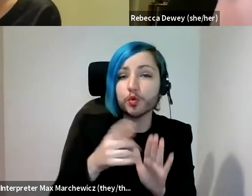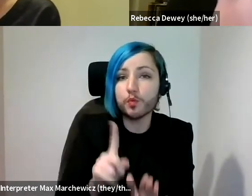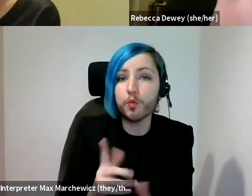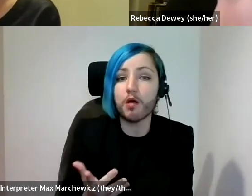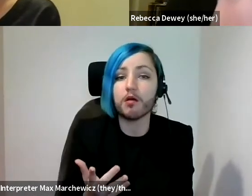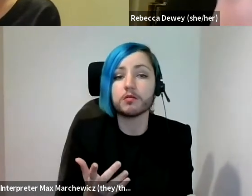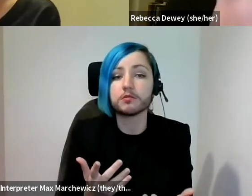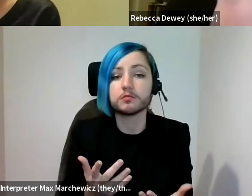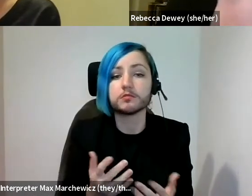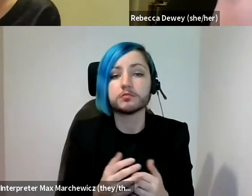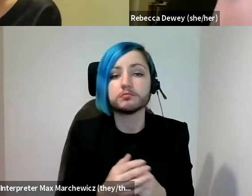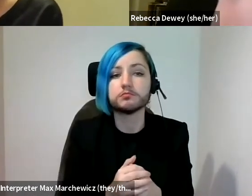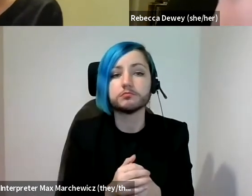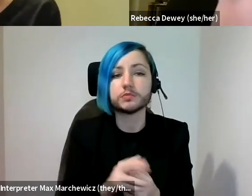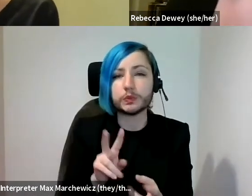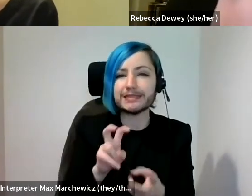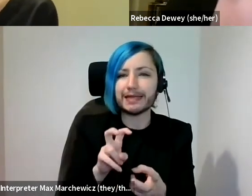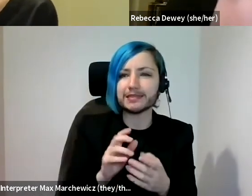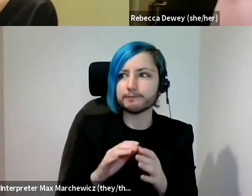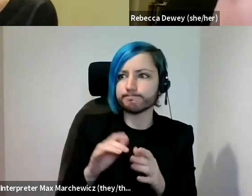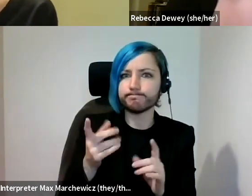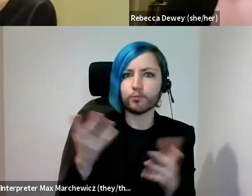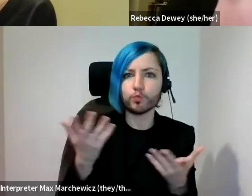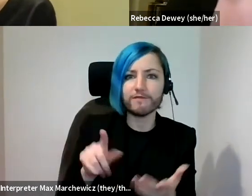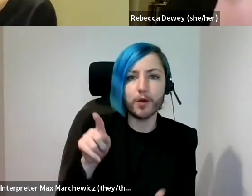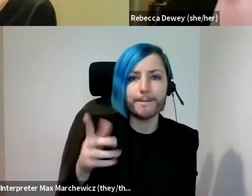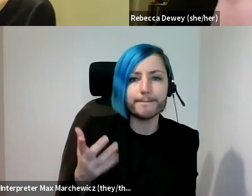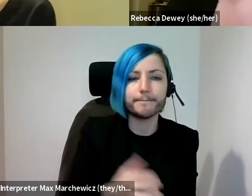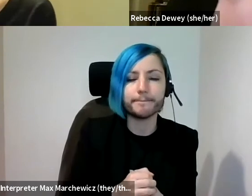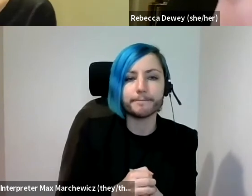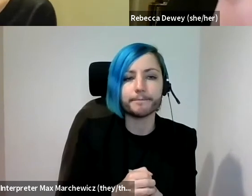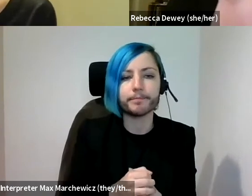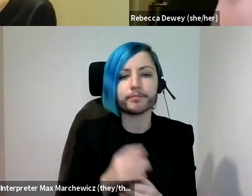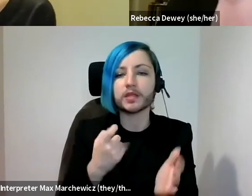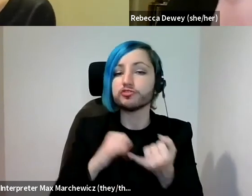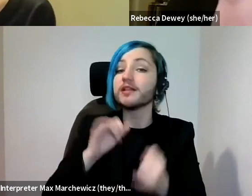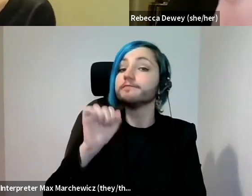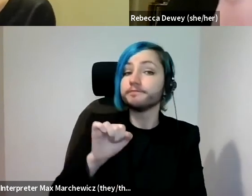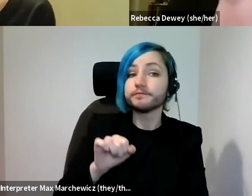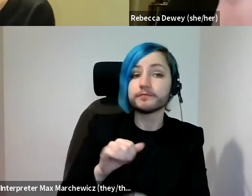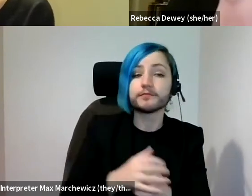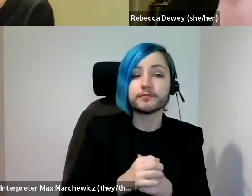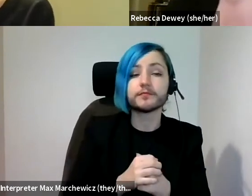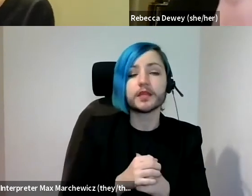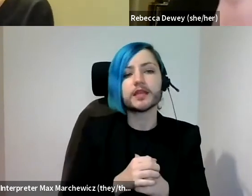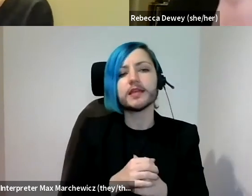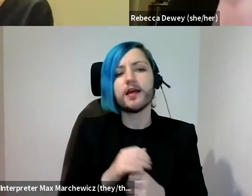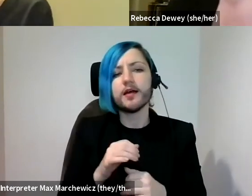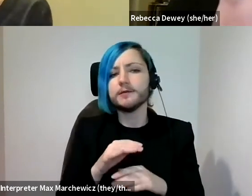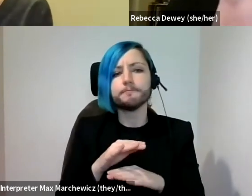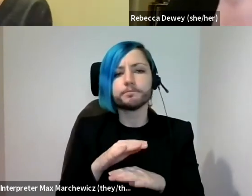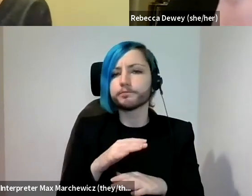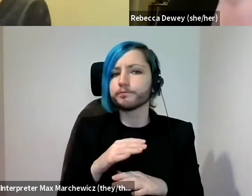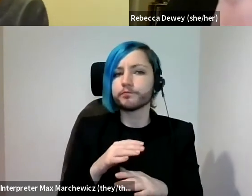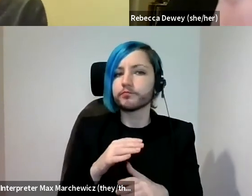is of something that you're detecting? Yes, so I didn't talk actually about the analysis side much, but there's a